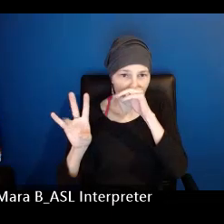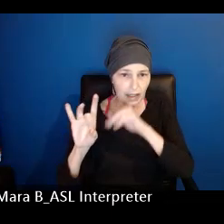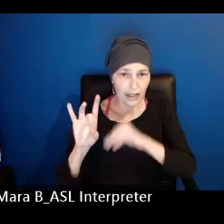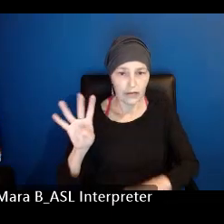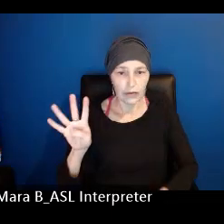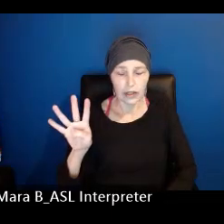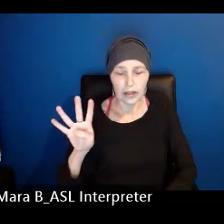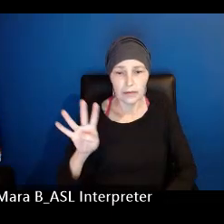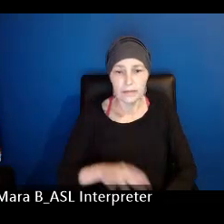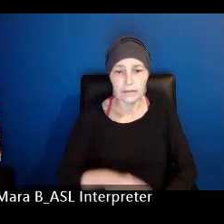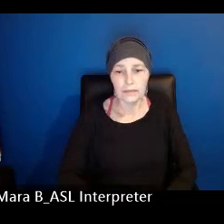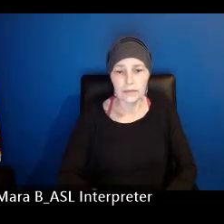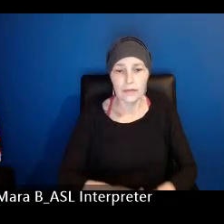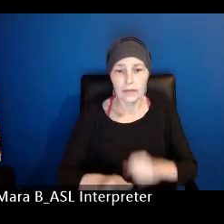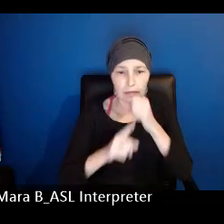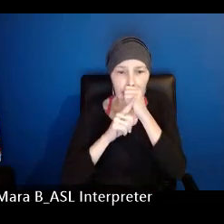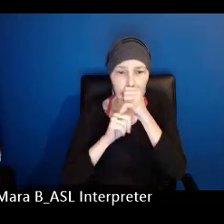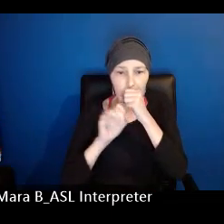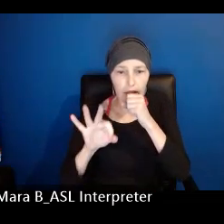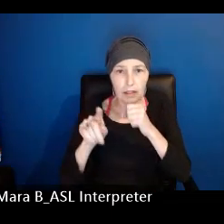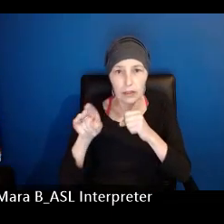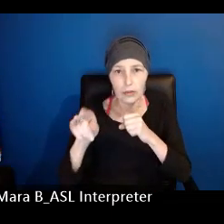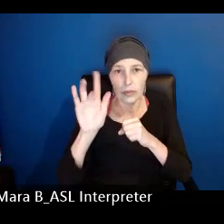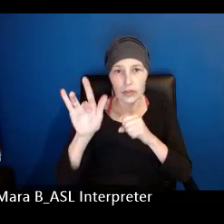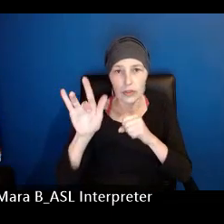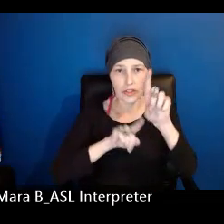unmute you, and then you need to push *6.